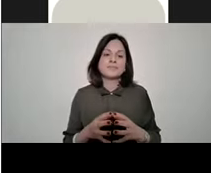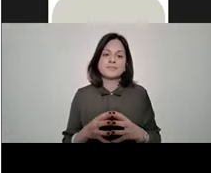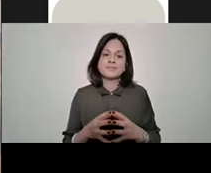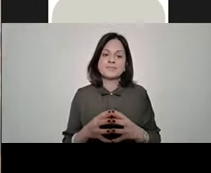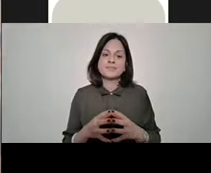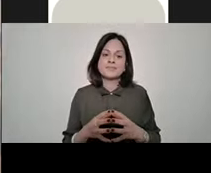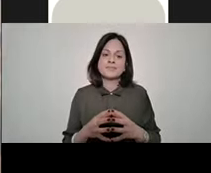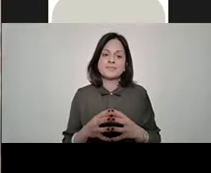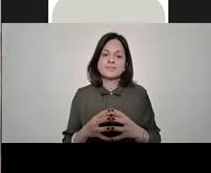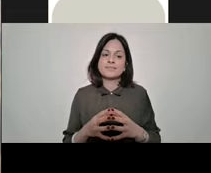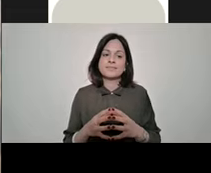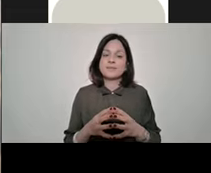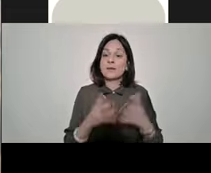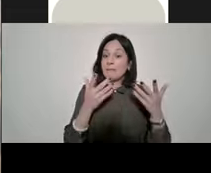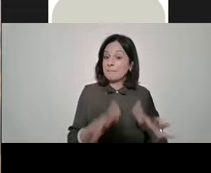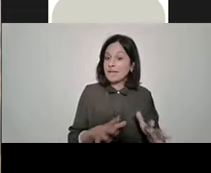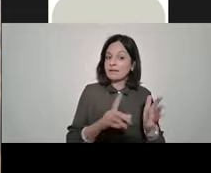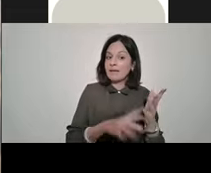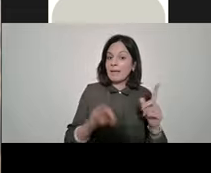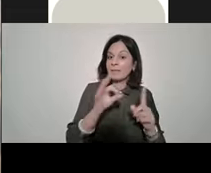So what comes next? As I said,